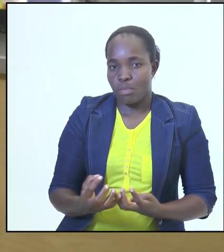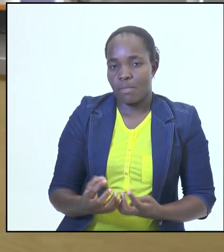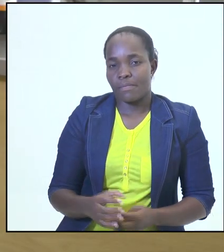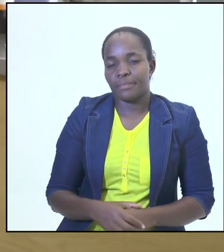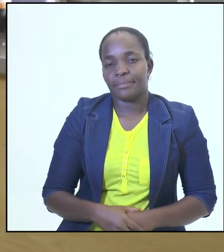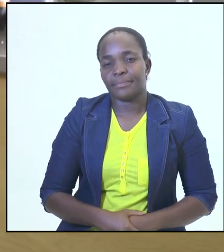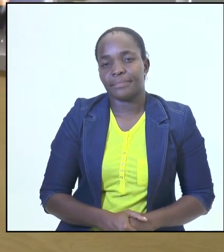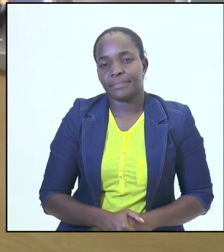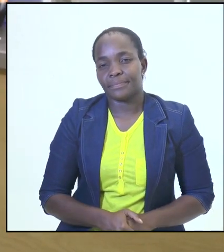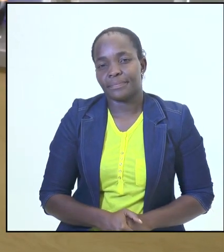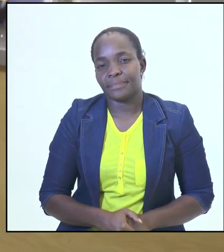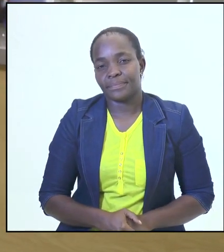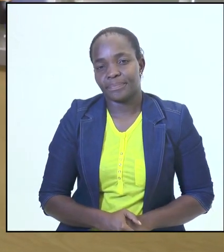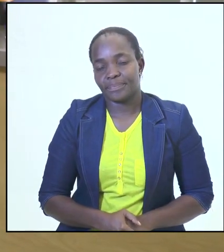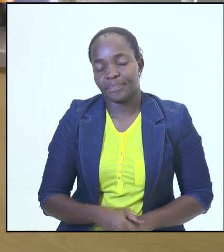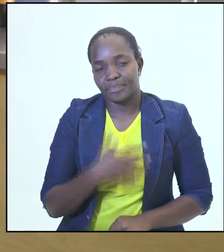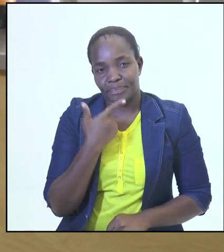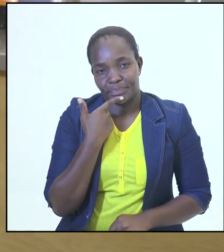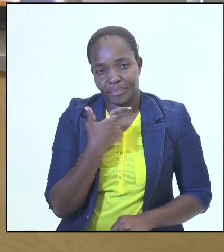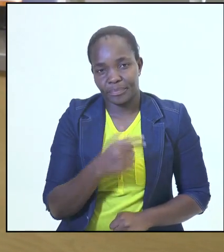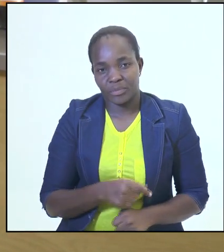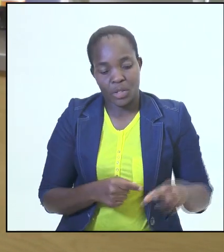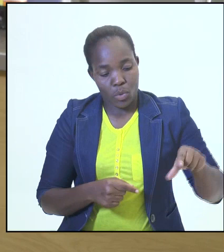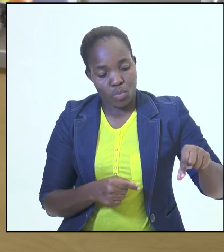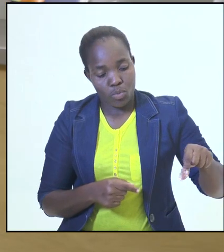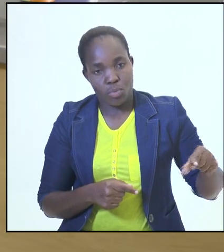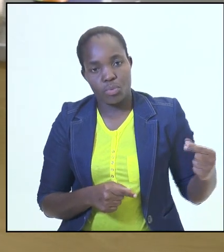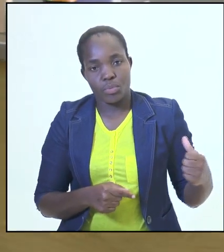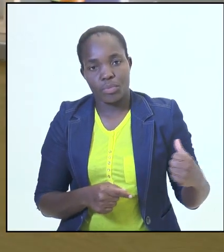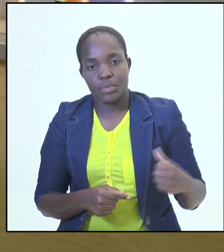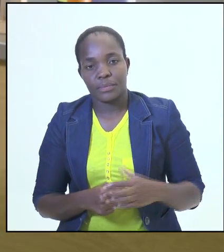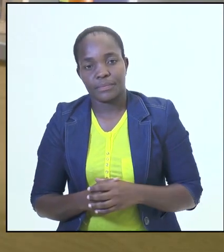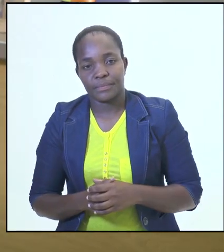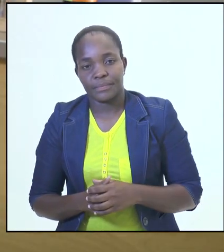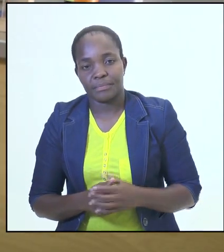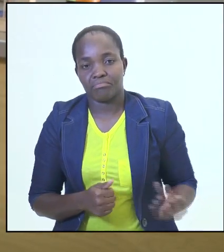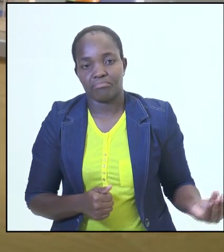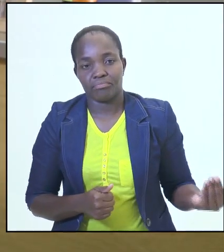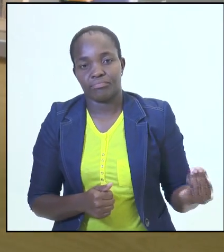Here we go. Thank you. And the dropper pipette.